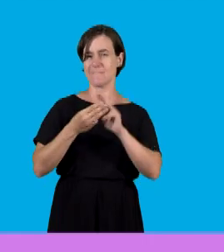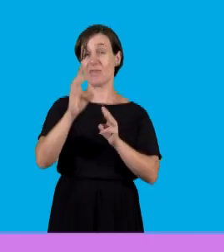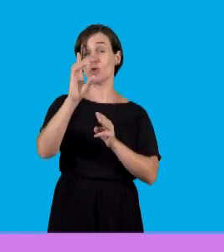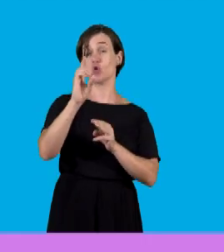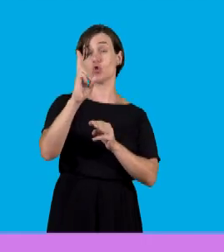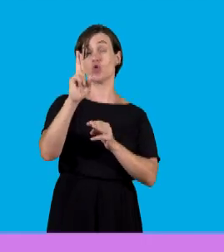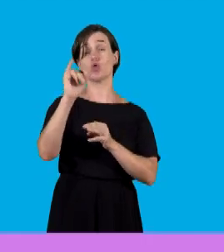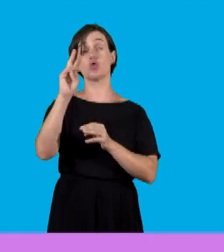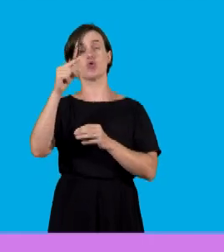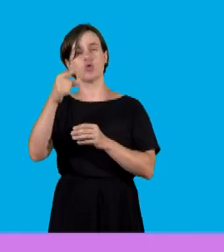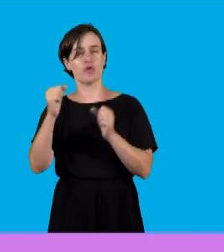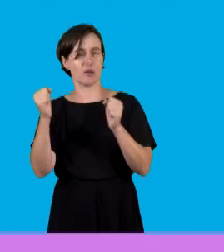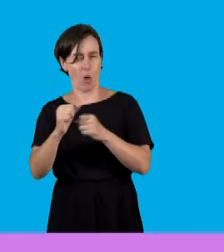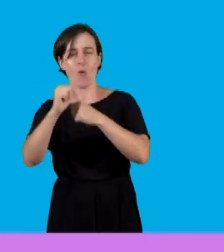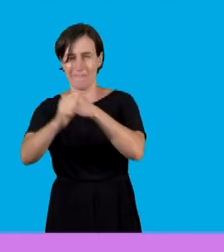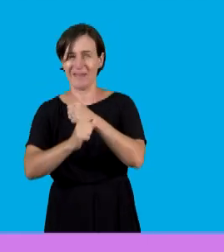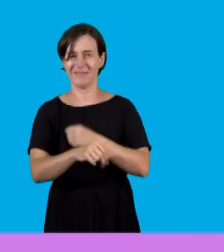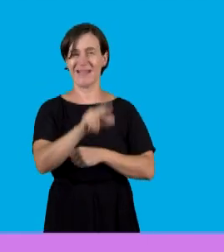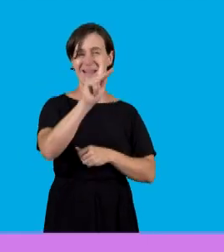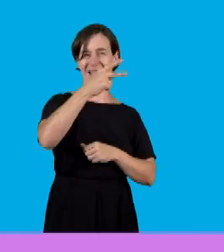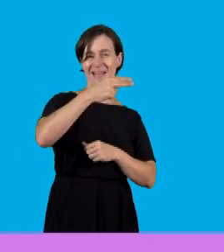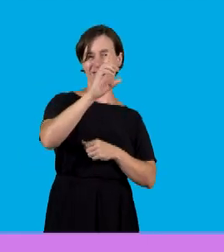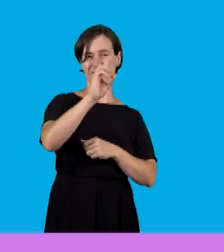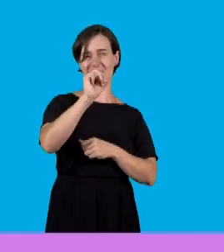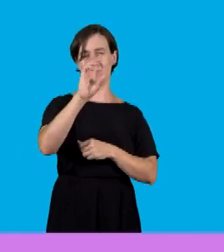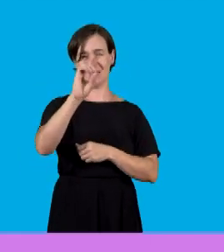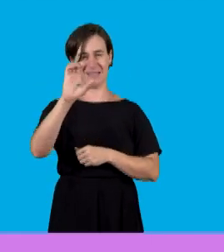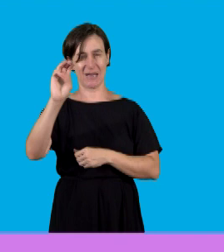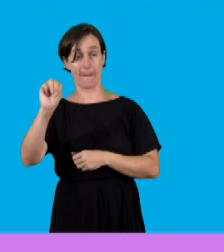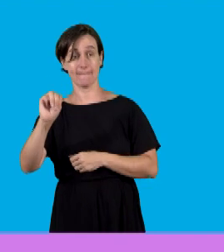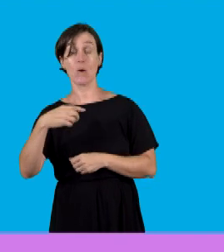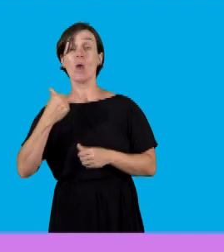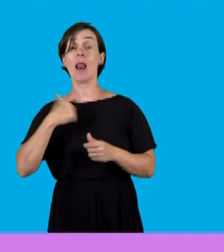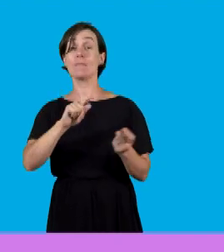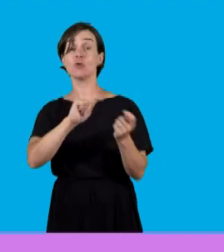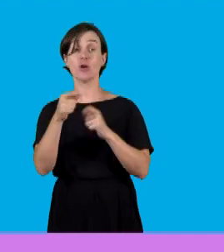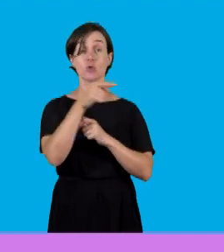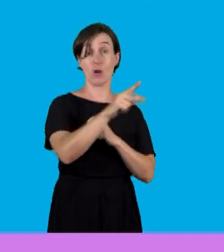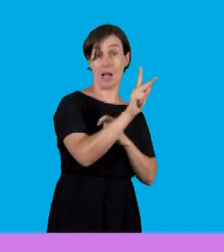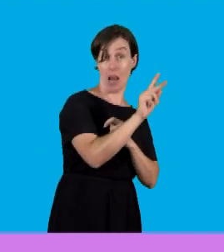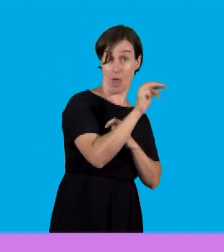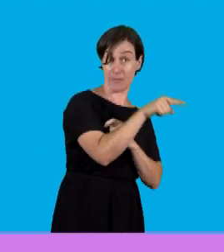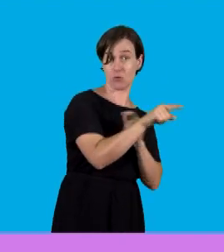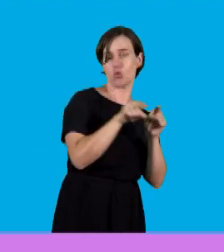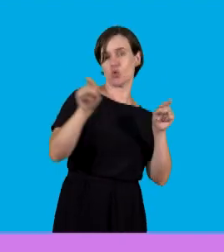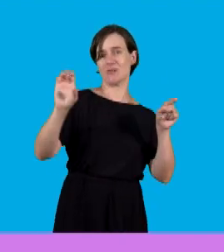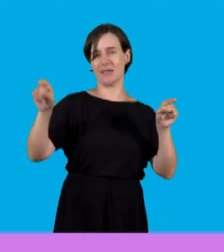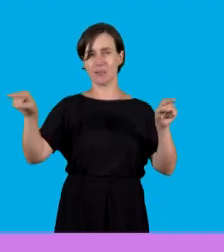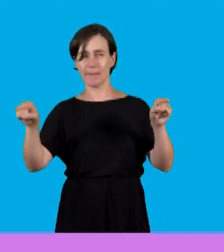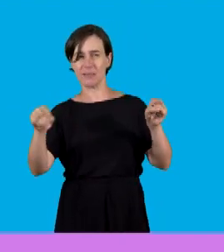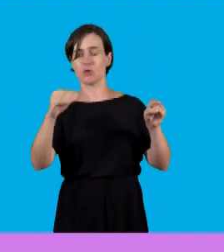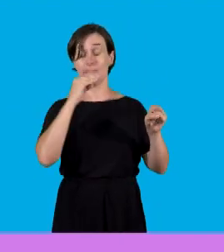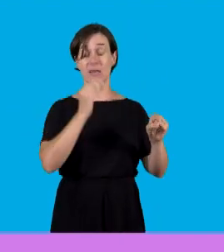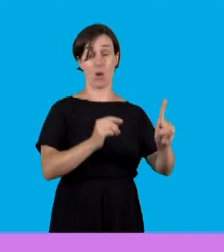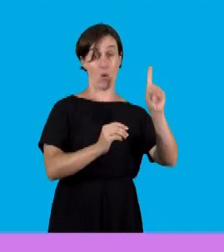during cold months. So where are we moving from? Kilometers to centimeters. So what do? We multiply by the number of